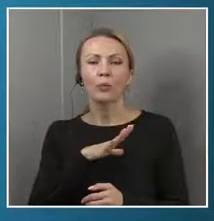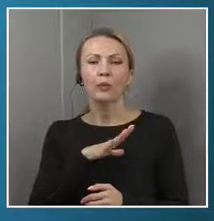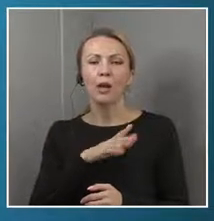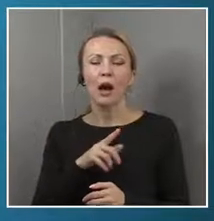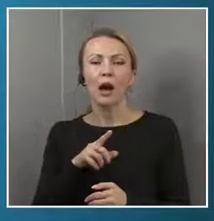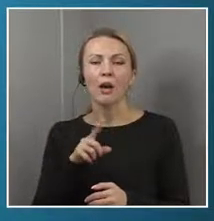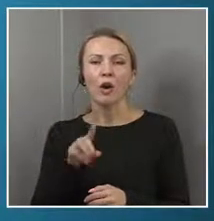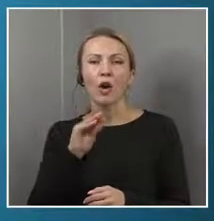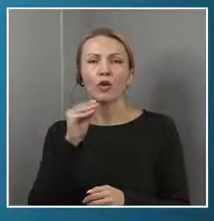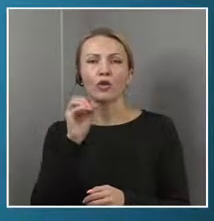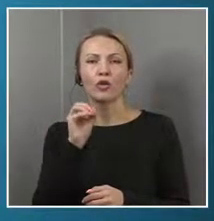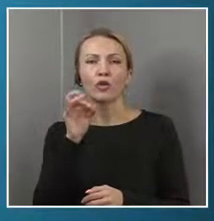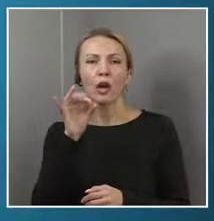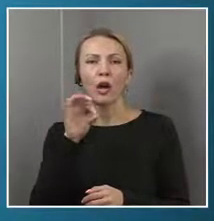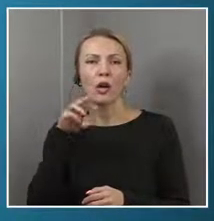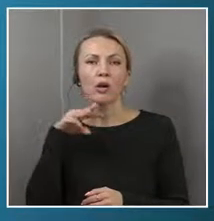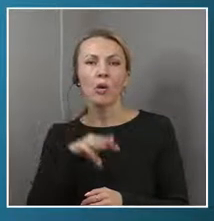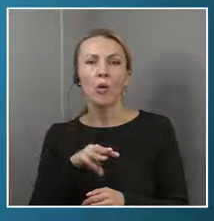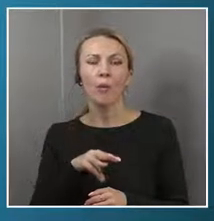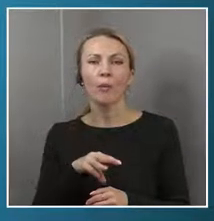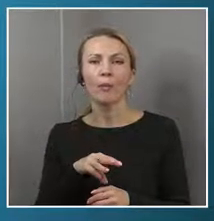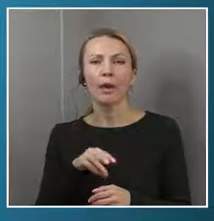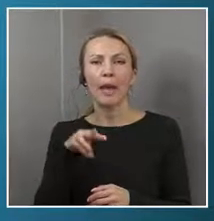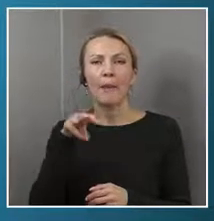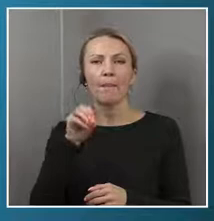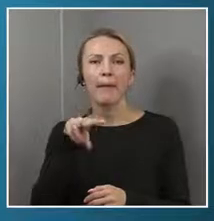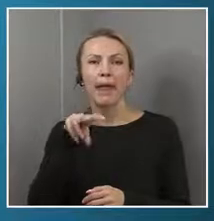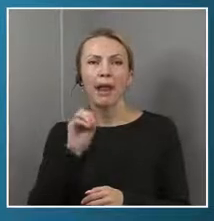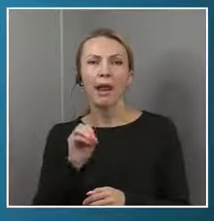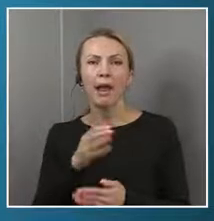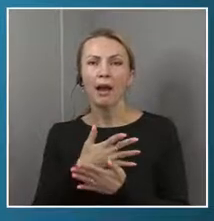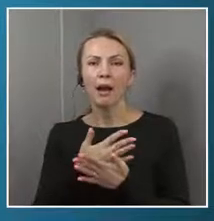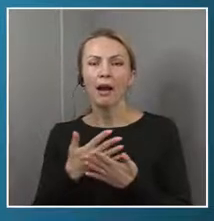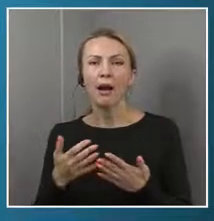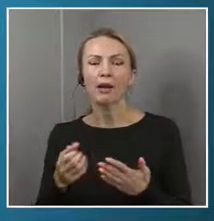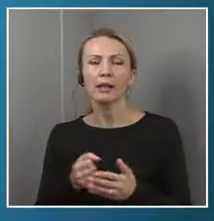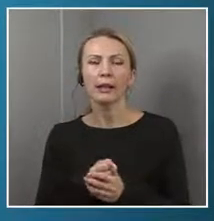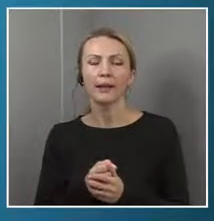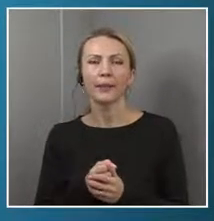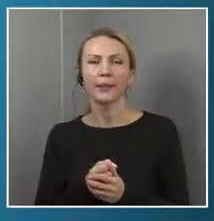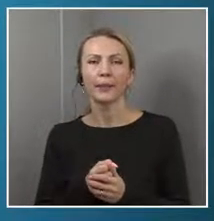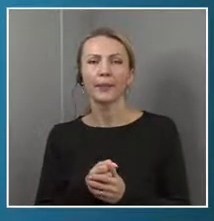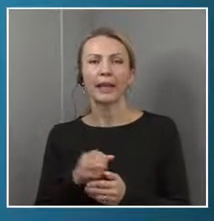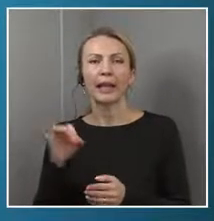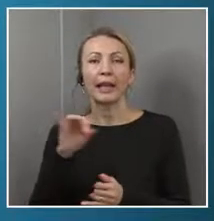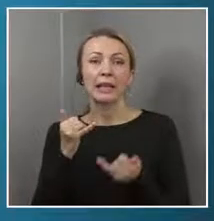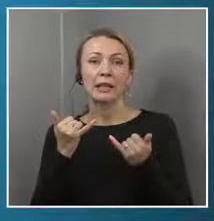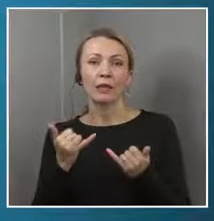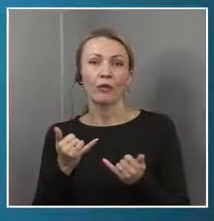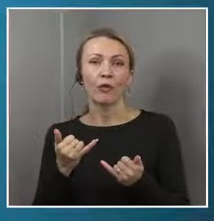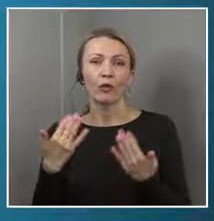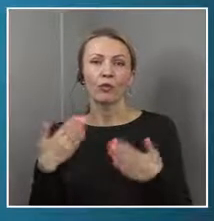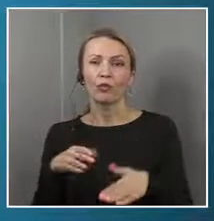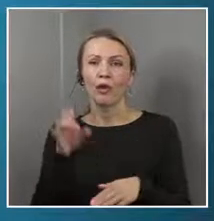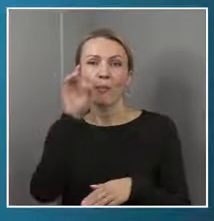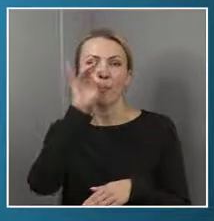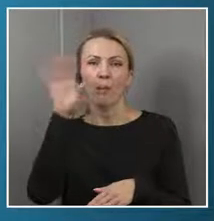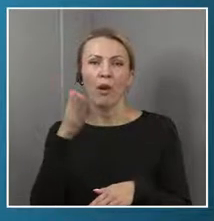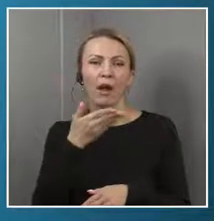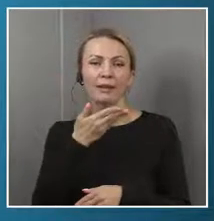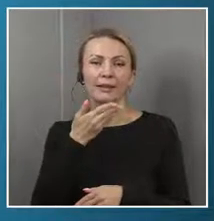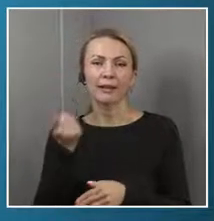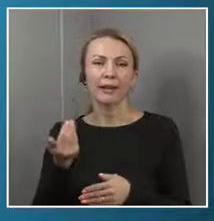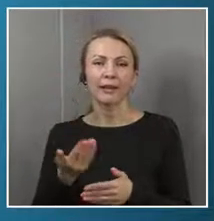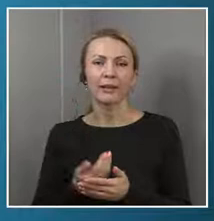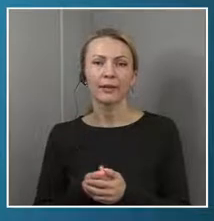gallery, which he opened for the public to see, consisted almost exclusively of contemporary art. And even Henry Clay